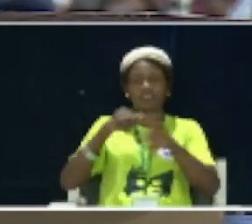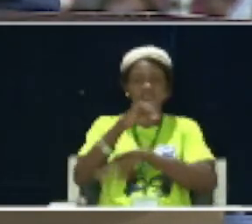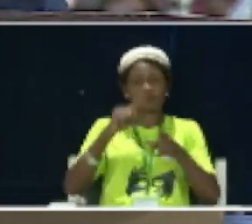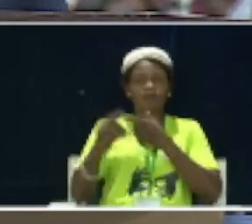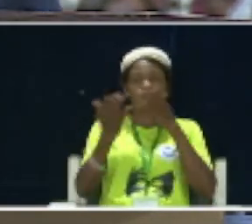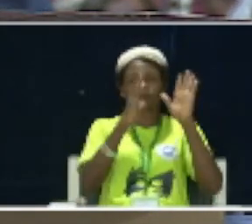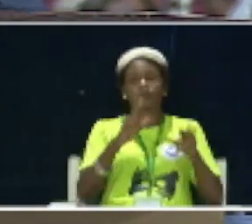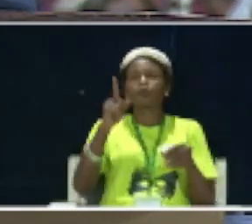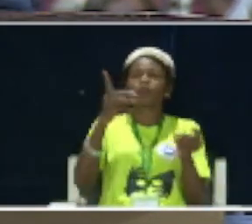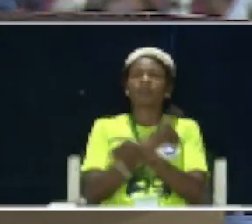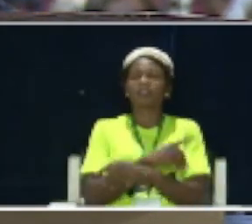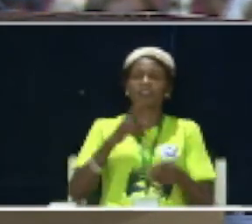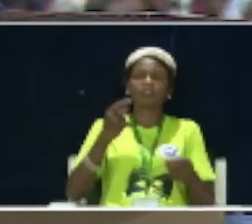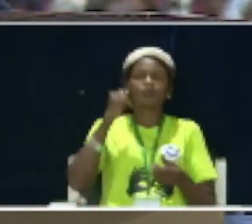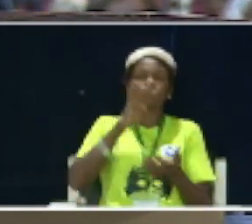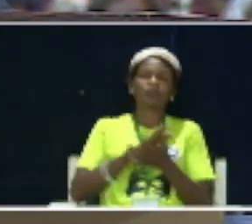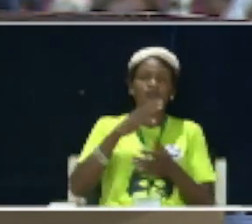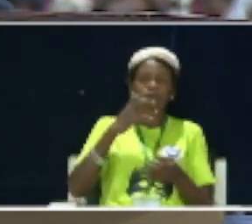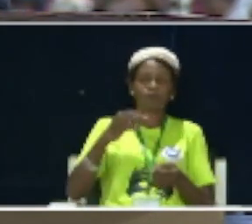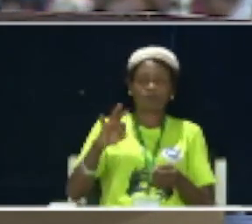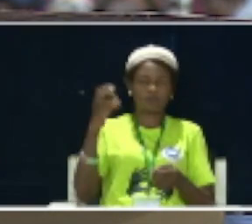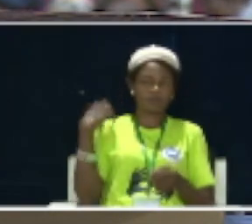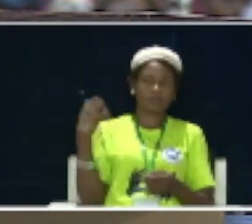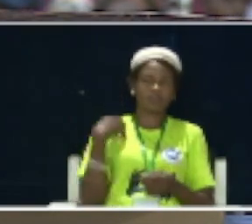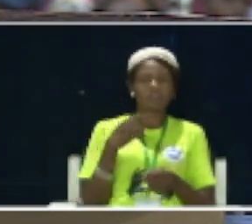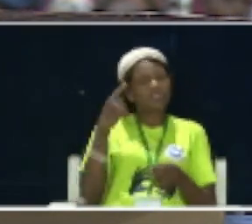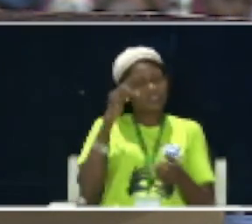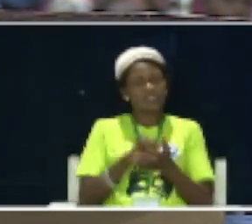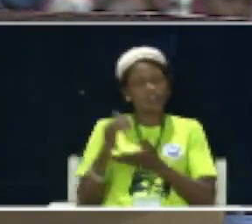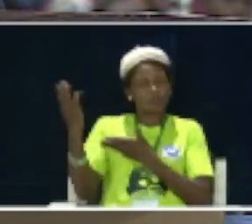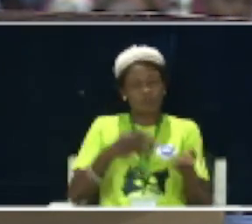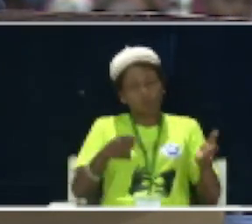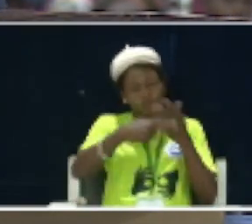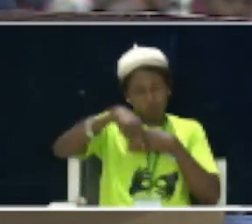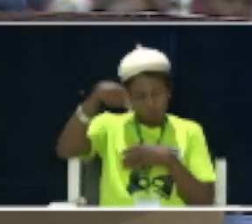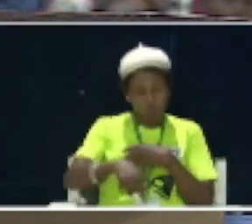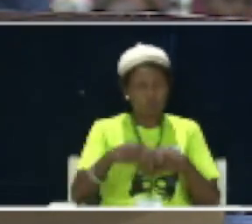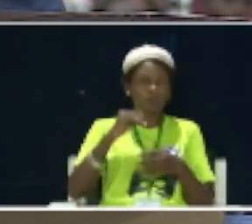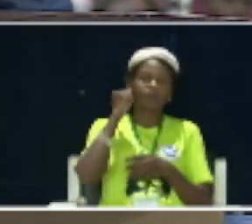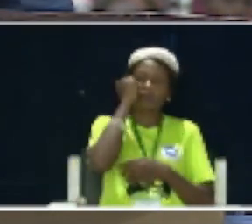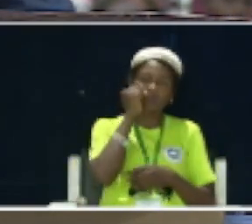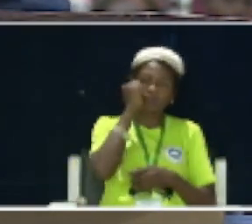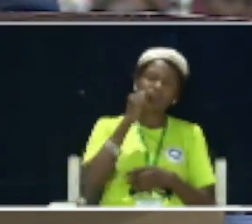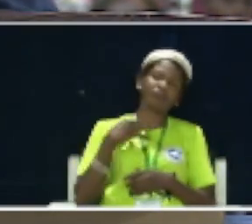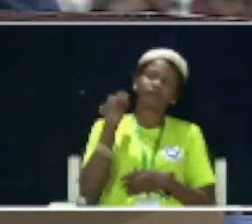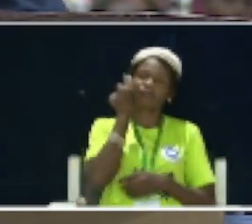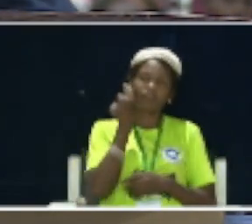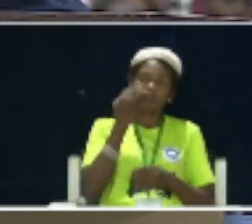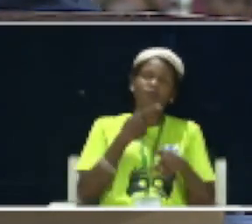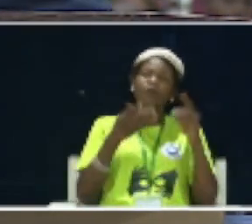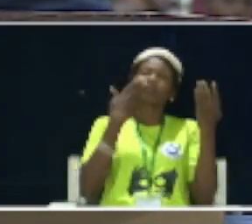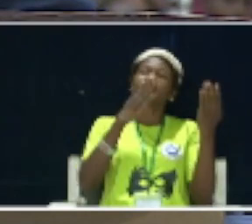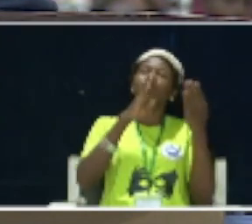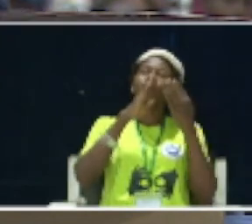of Potiphar to see whether they could bring him into the deep pit of adultery and fornication. But thanks be to